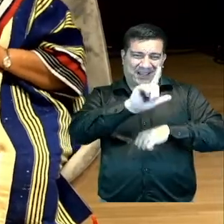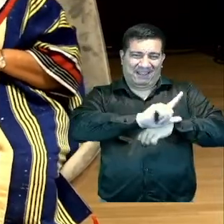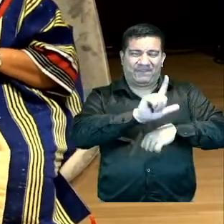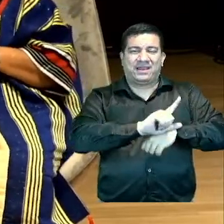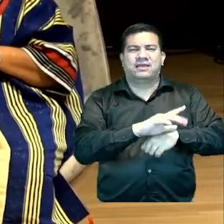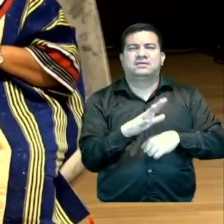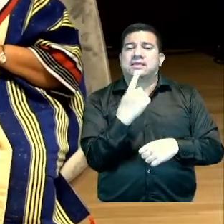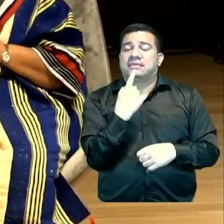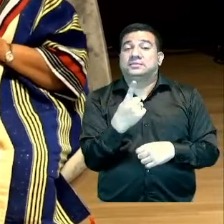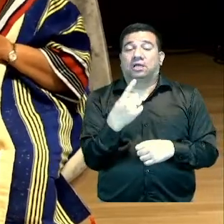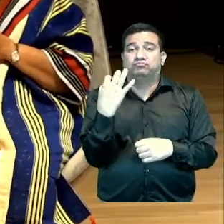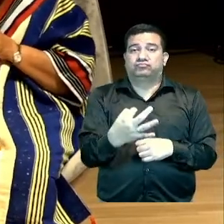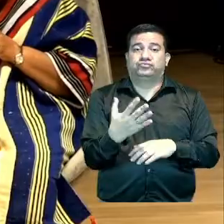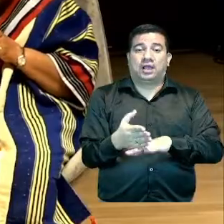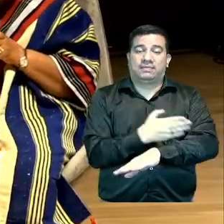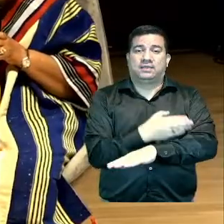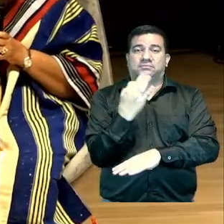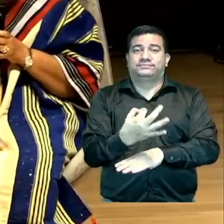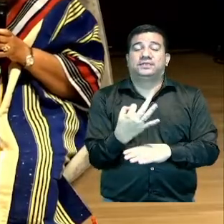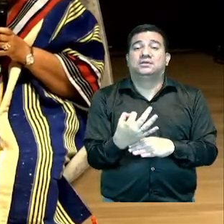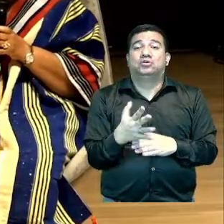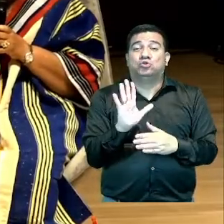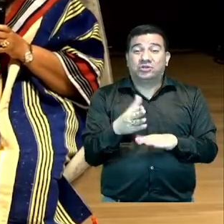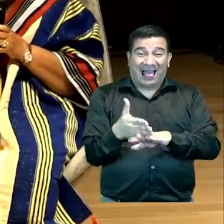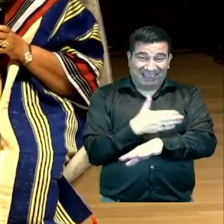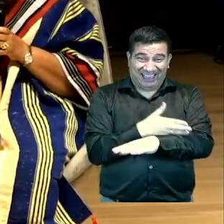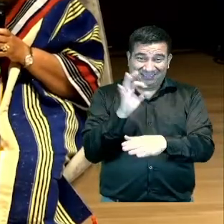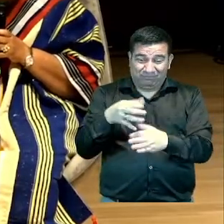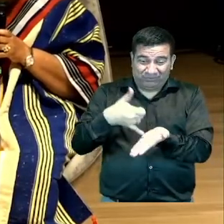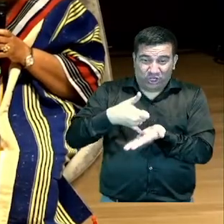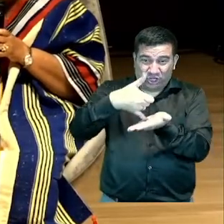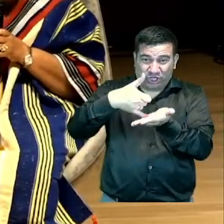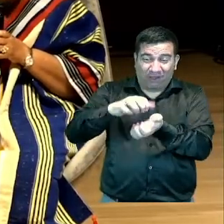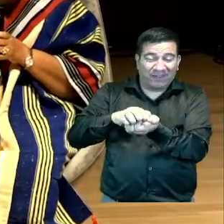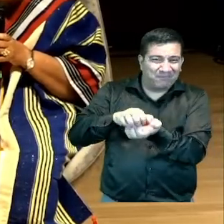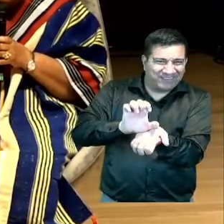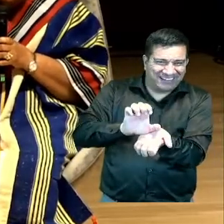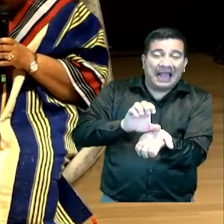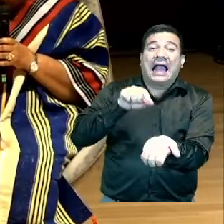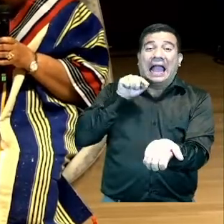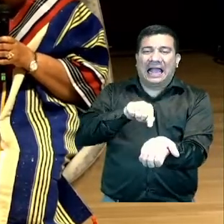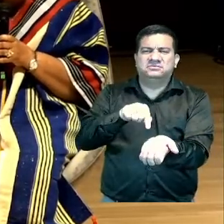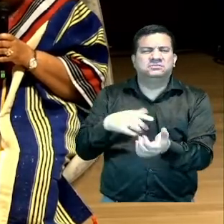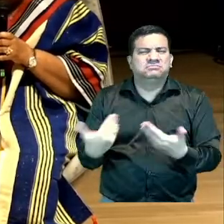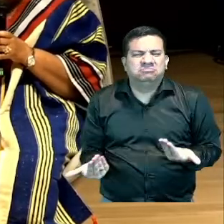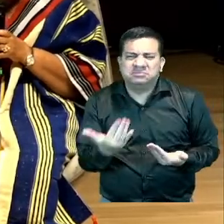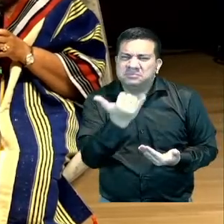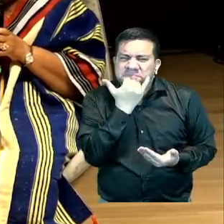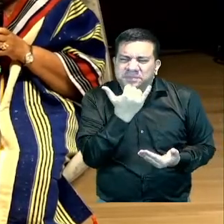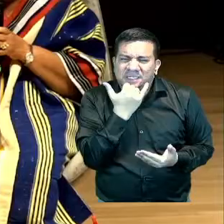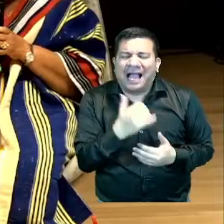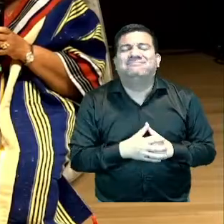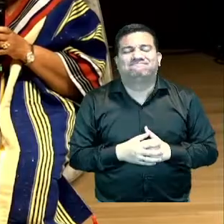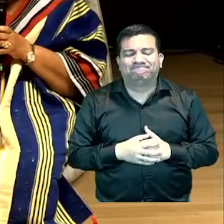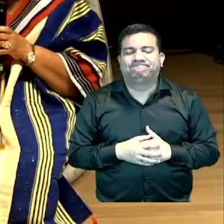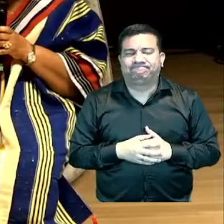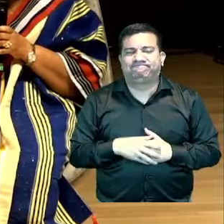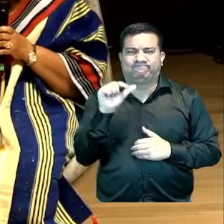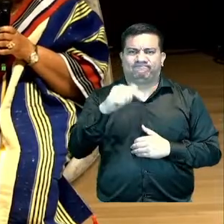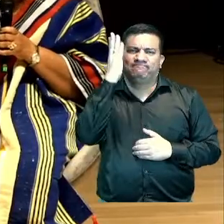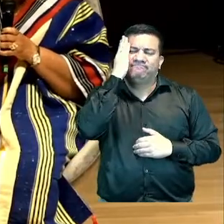Peace Prize? My mandate is that I must see on the continent of Africa